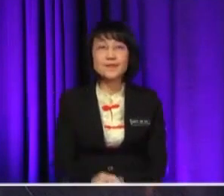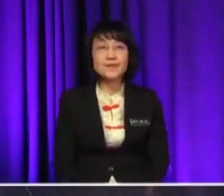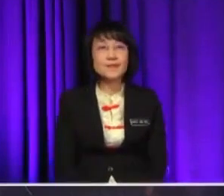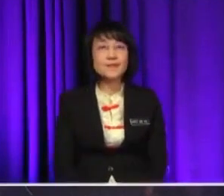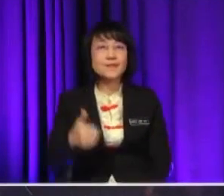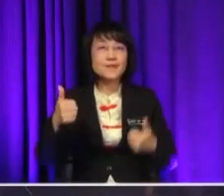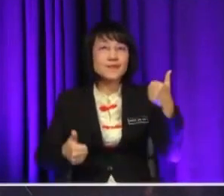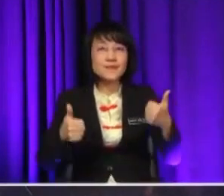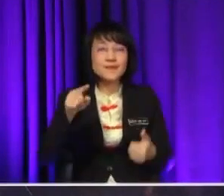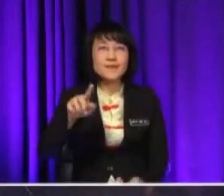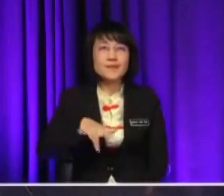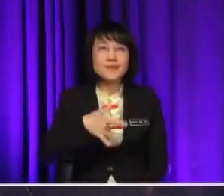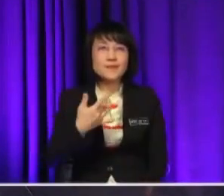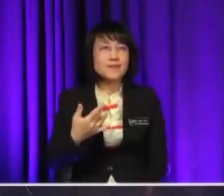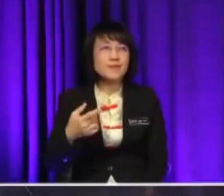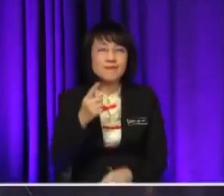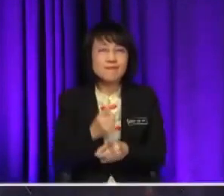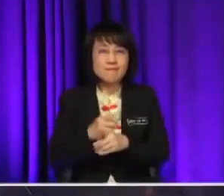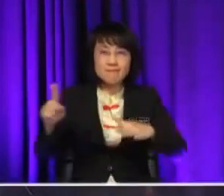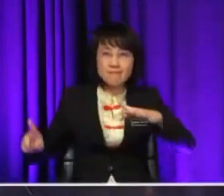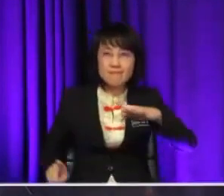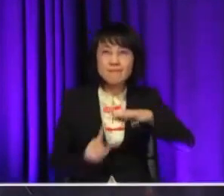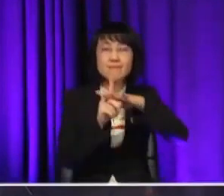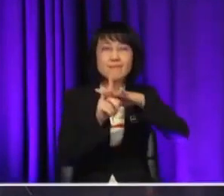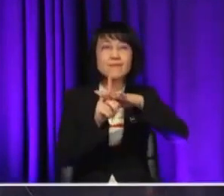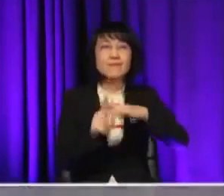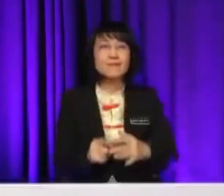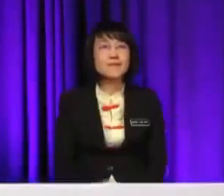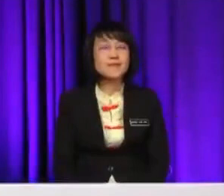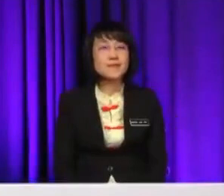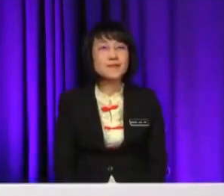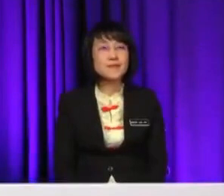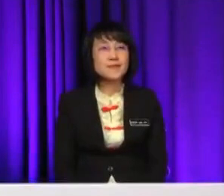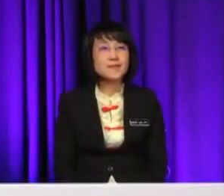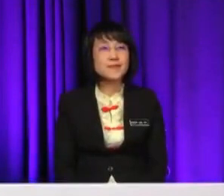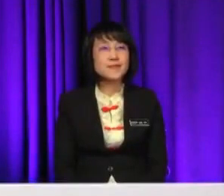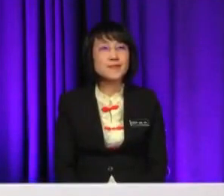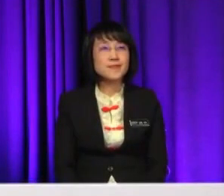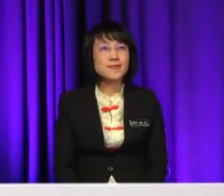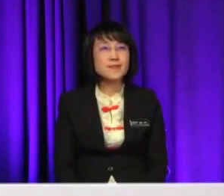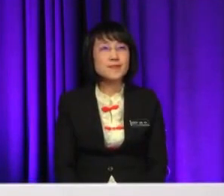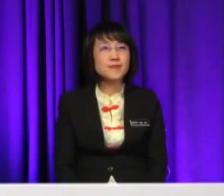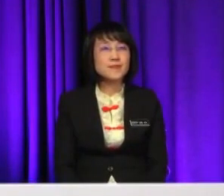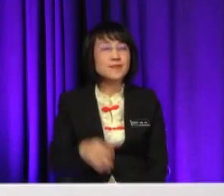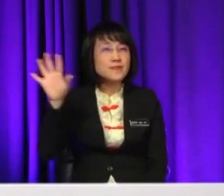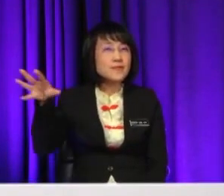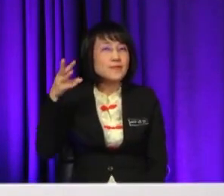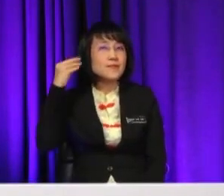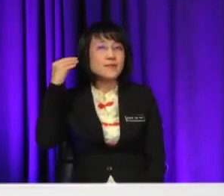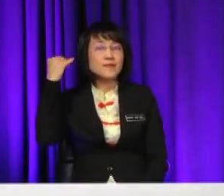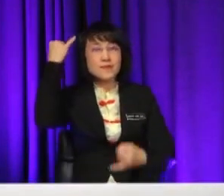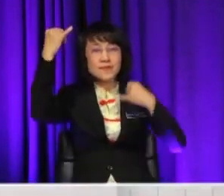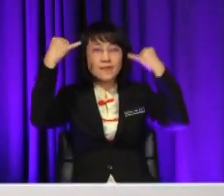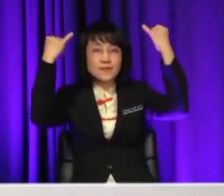Which one do you feel really stands out? Teacher, may I try? Yes, Ting. Sound imagery.